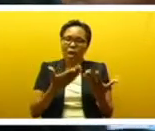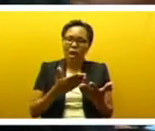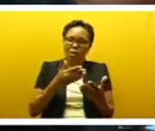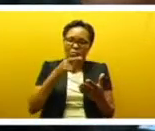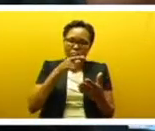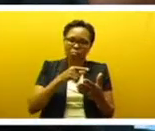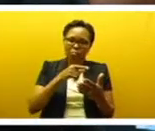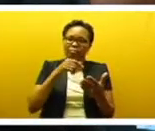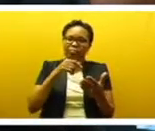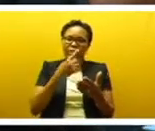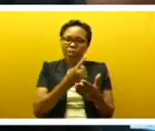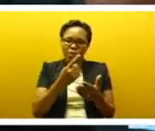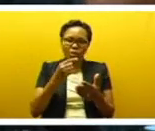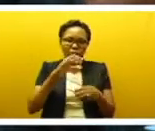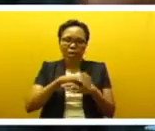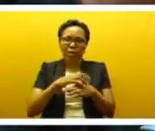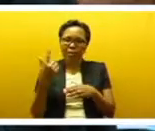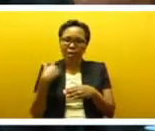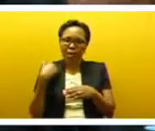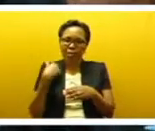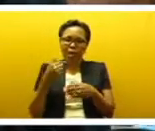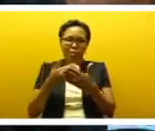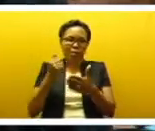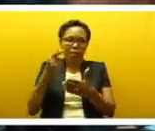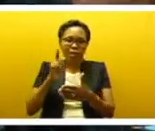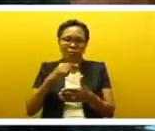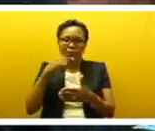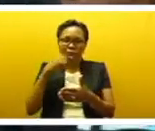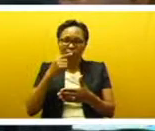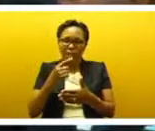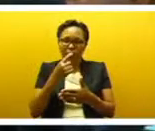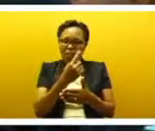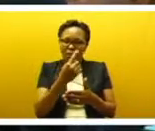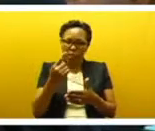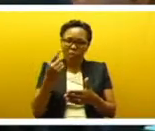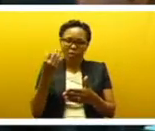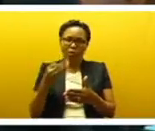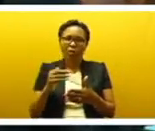told that each of the